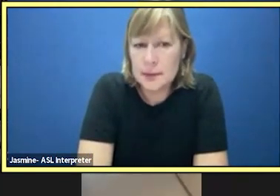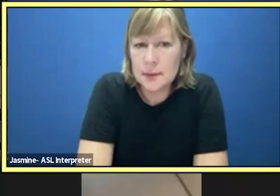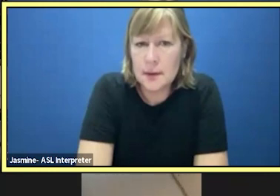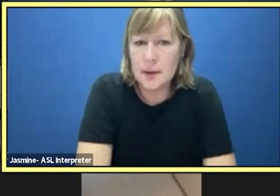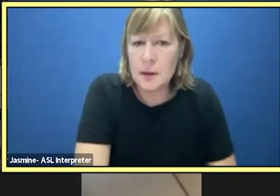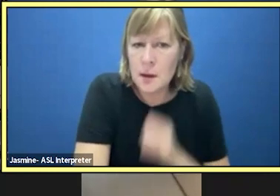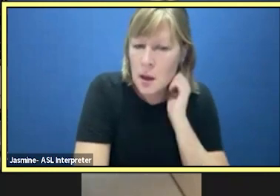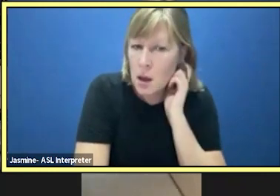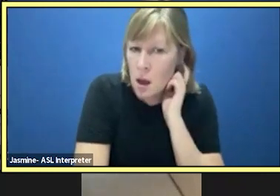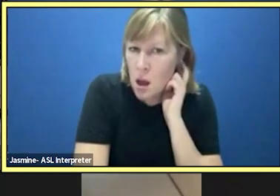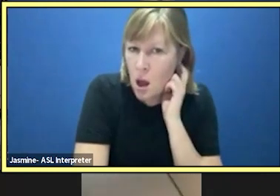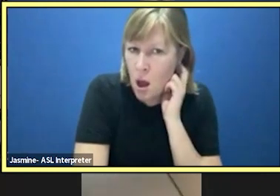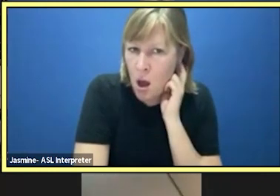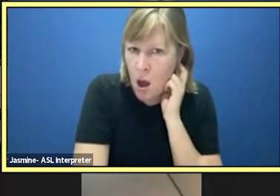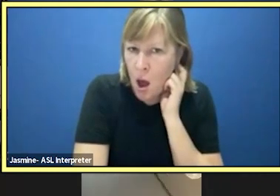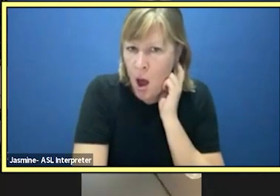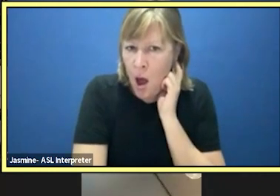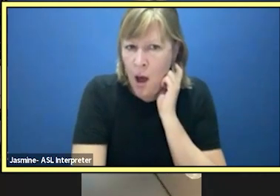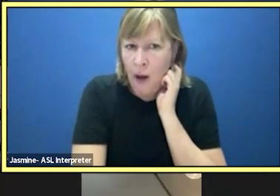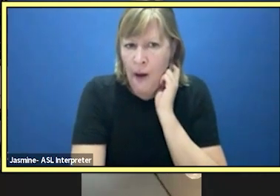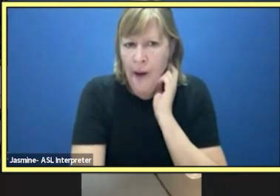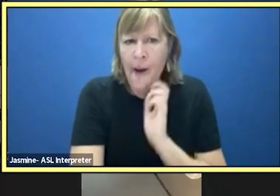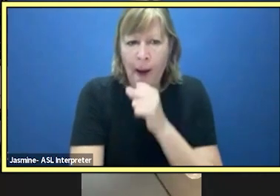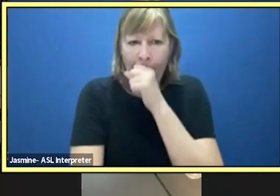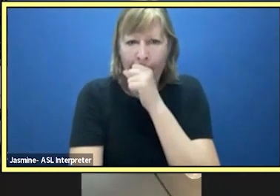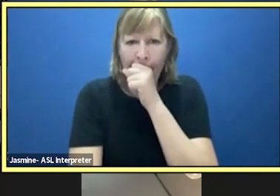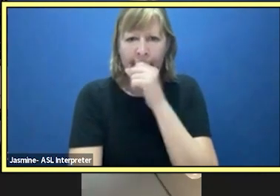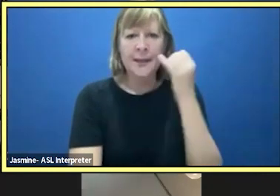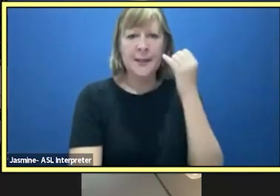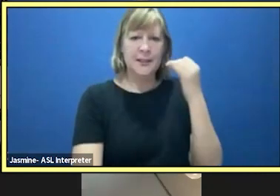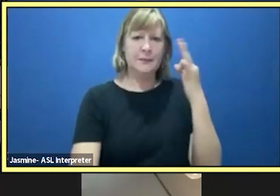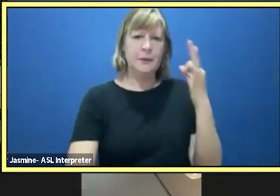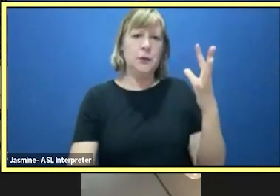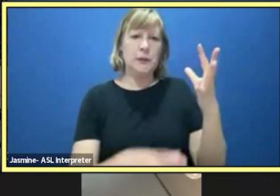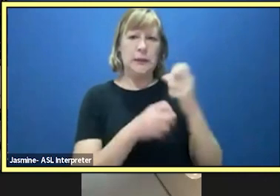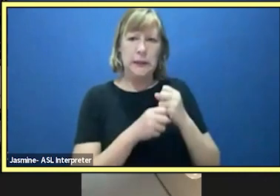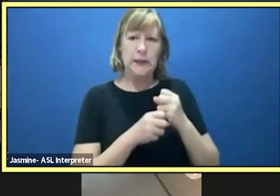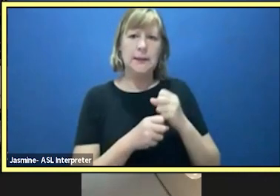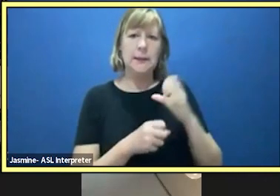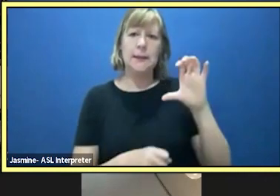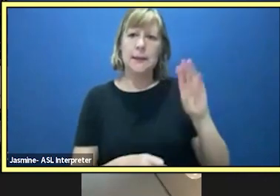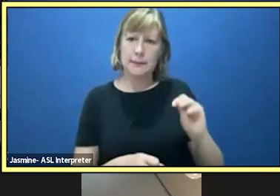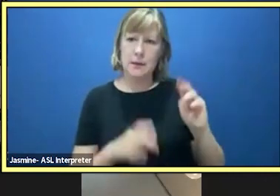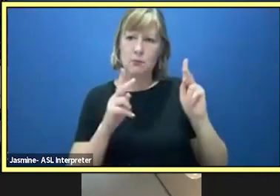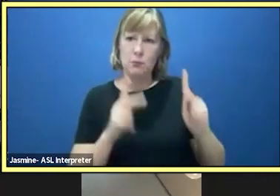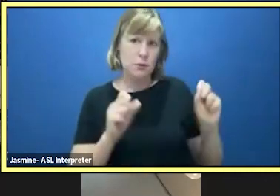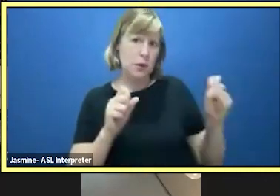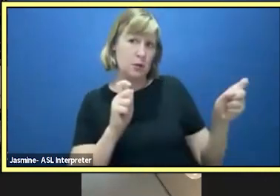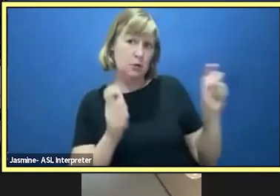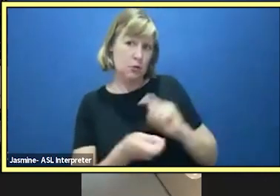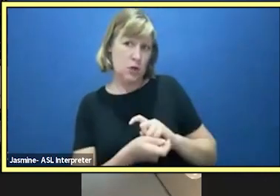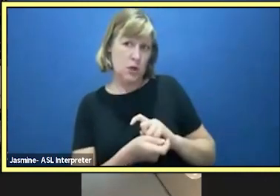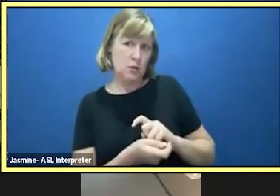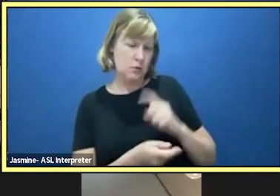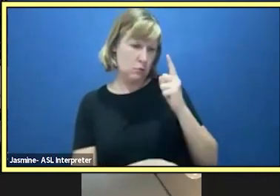get a case management person and you don't like them, you can change it, right? It's not like it's in stone. That's it. That's your person.